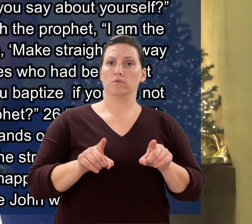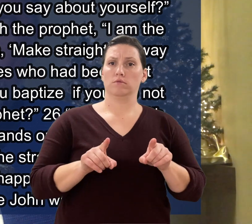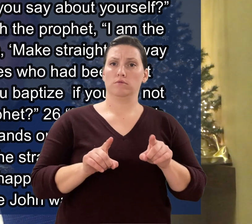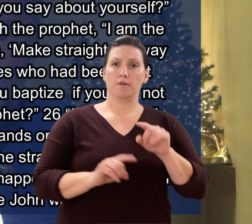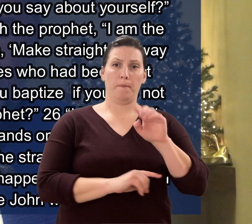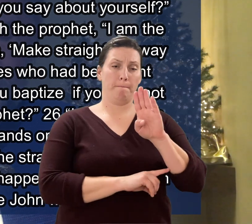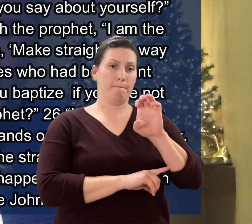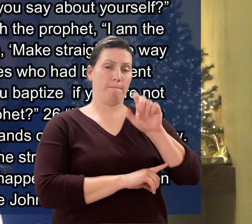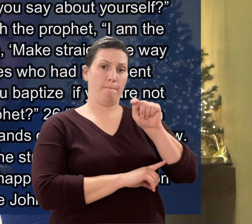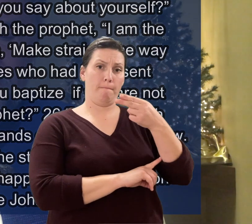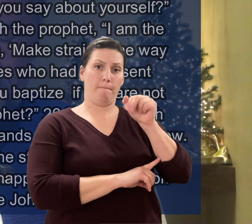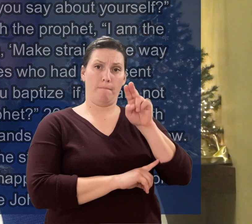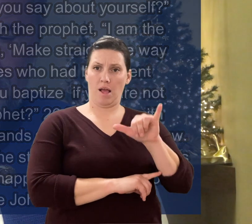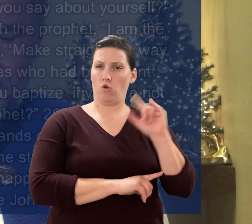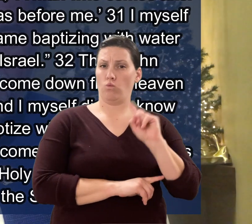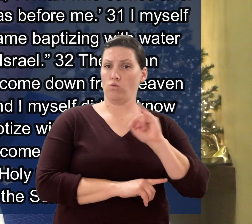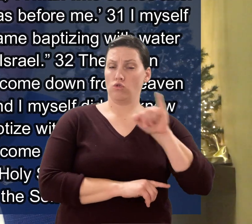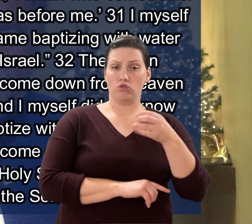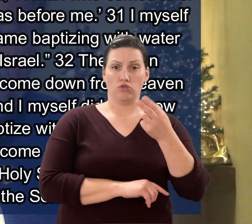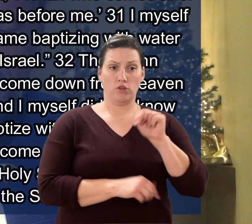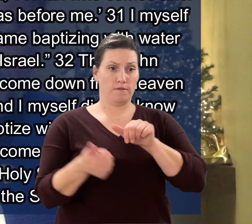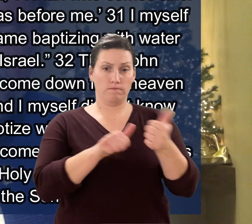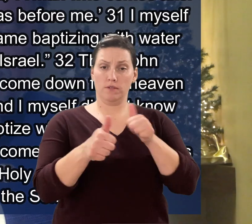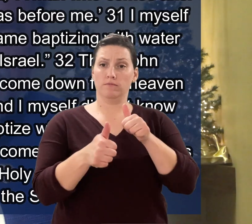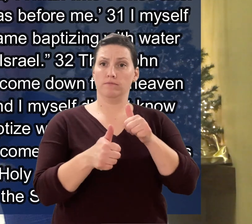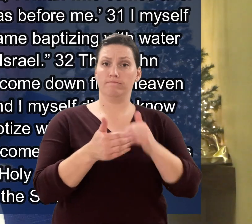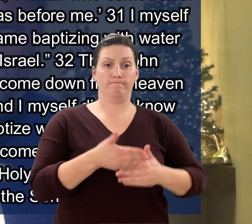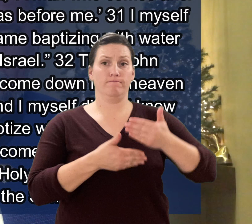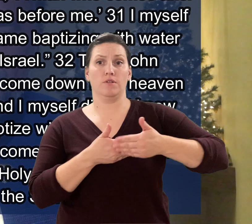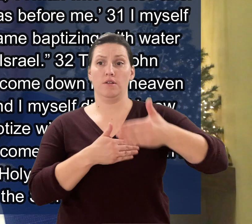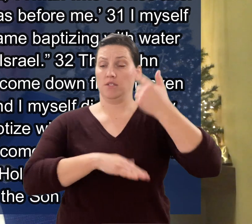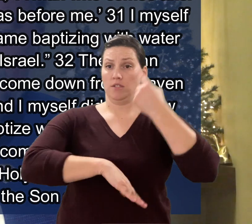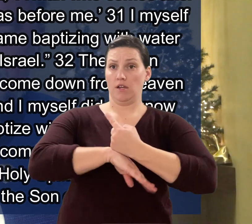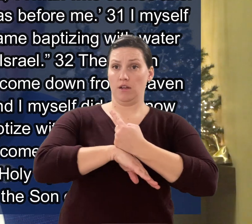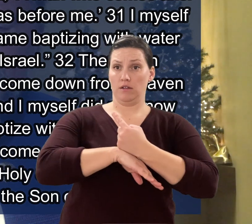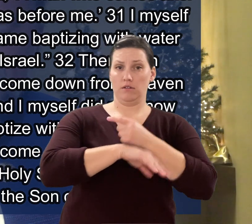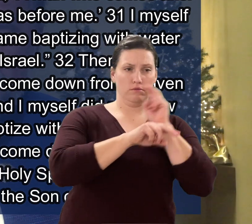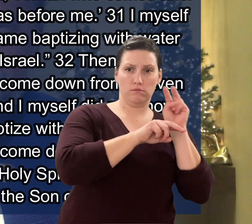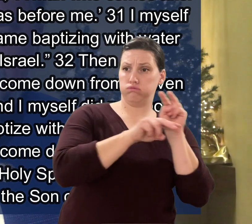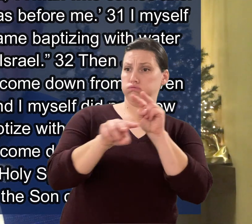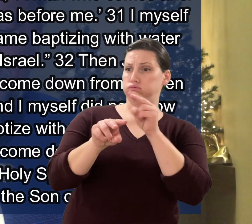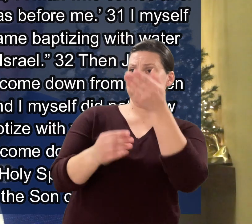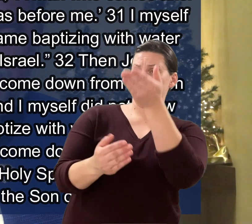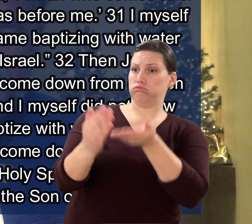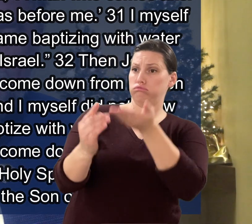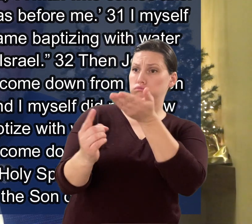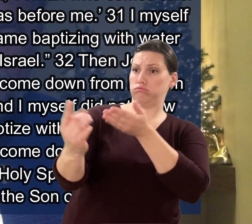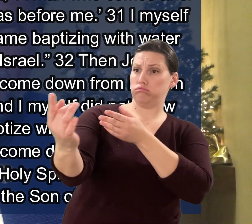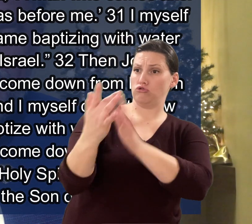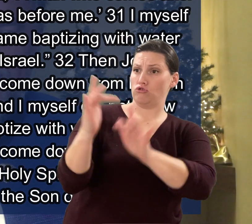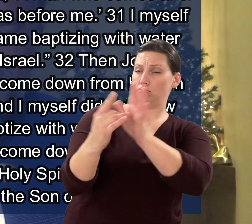Jordan where John was baptizing. The next day, John saw Jesus coming towards